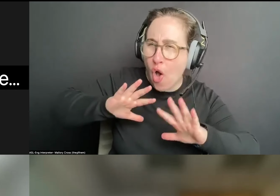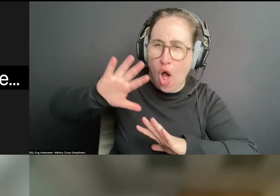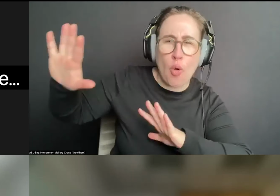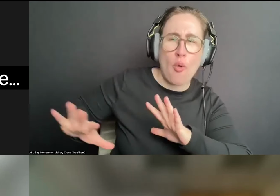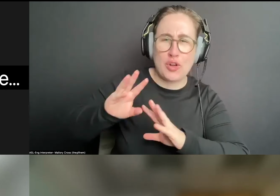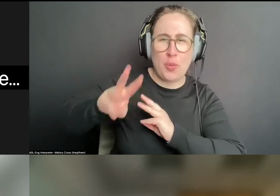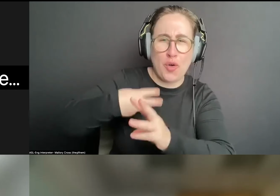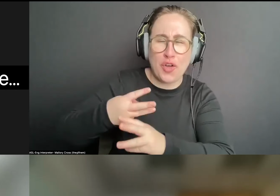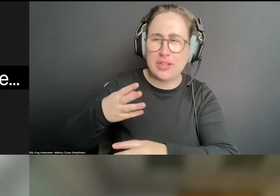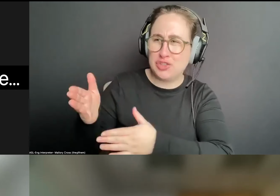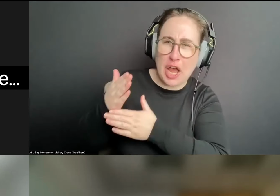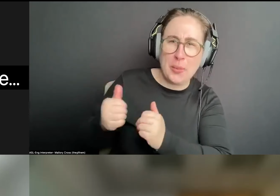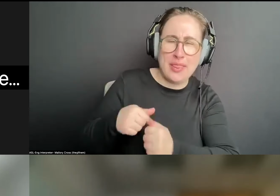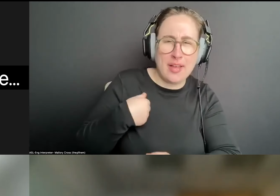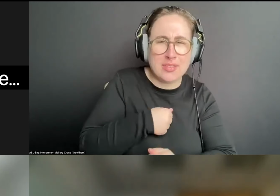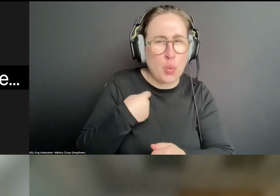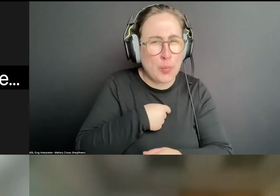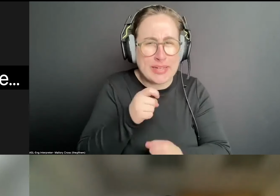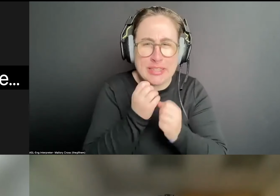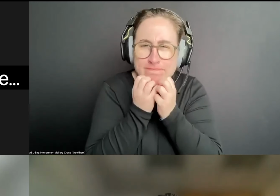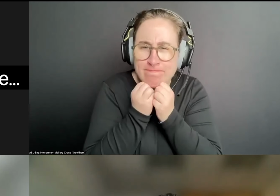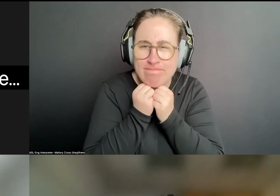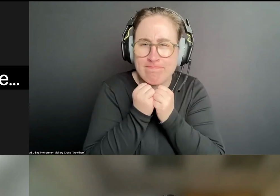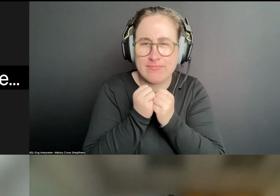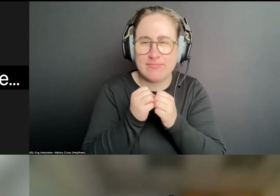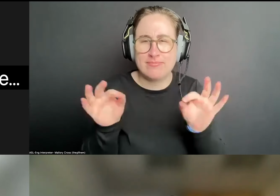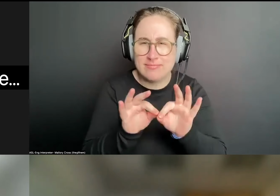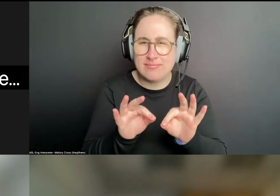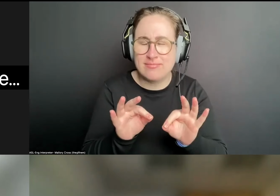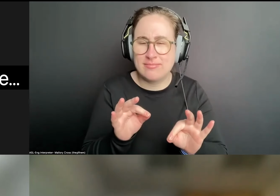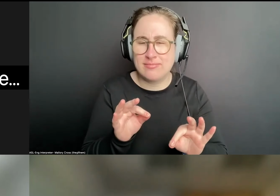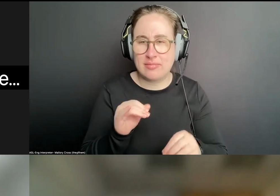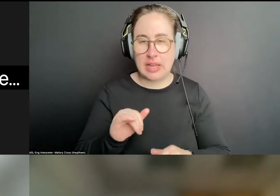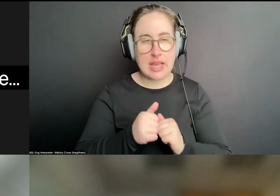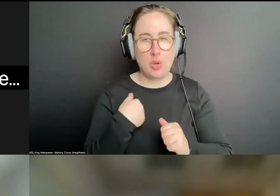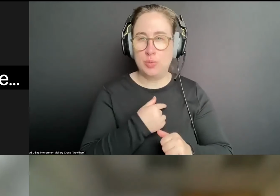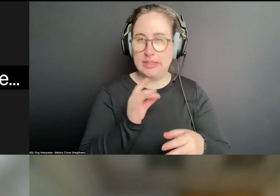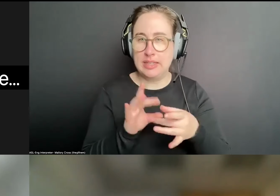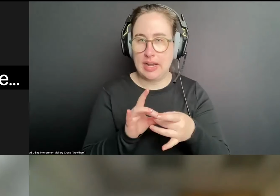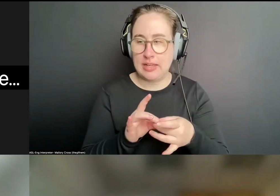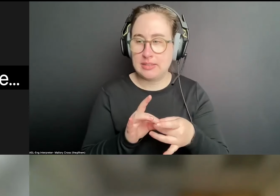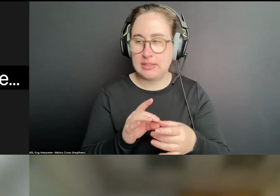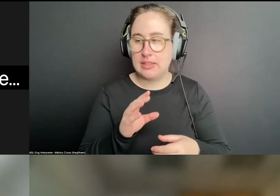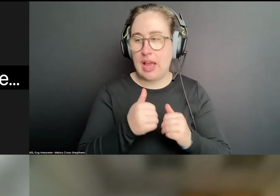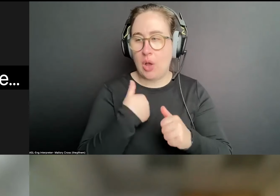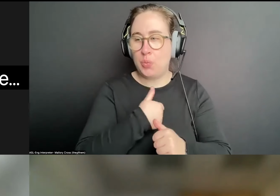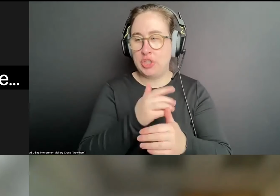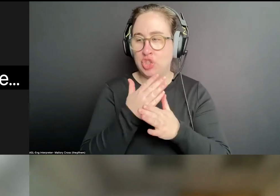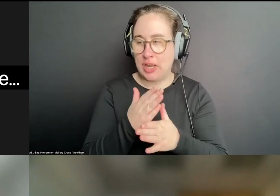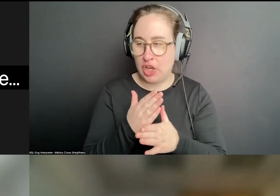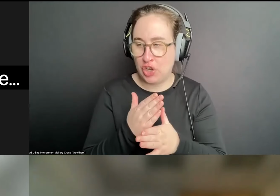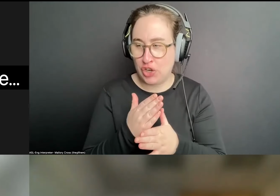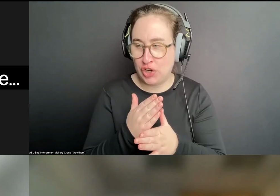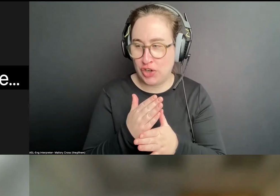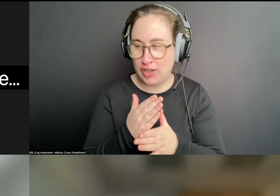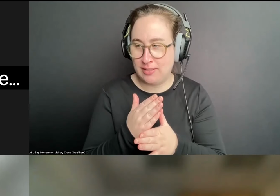sharing with us. And that was our way to connect and share the struggle and share